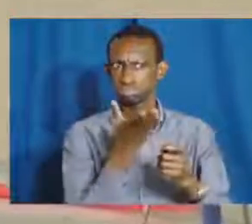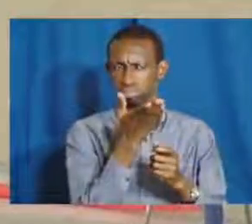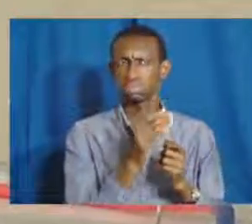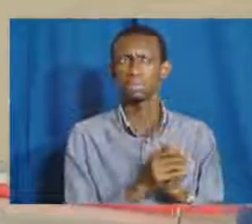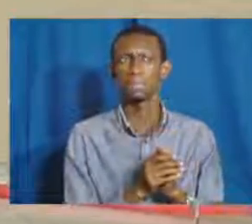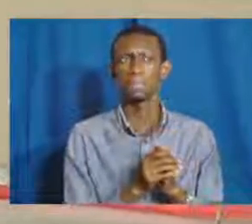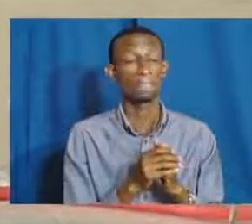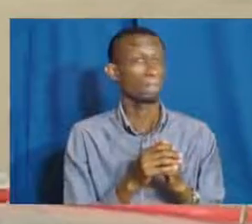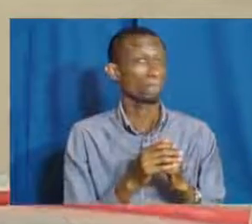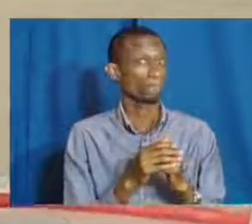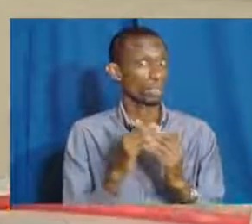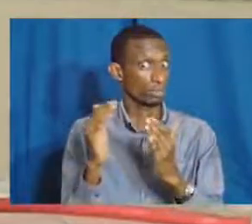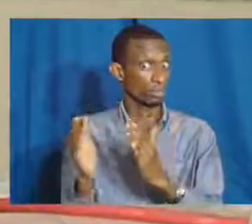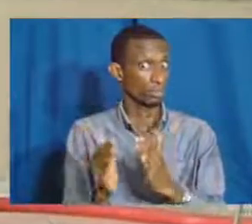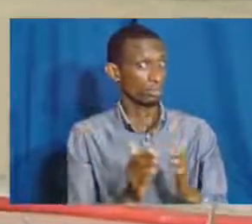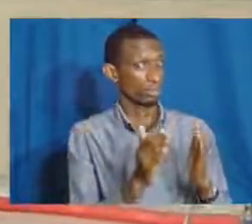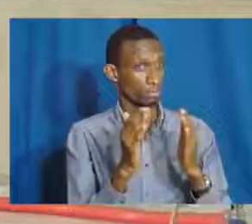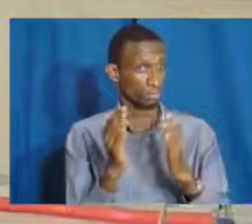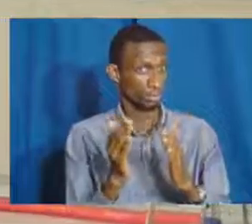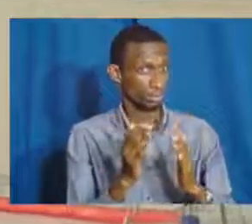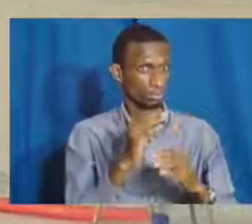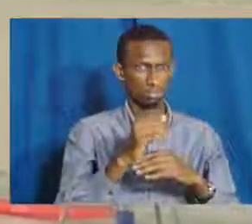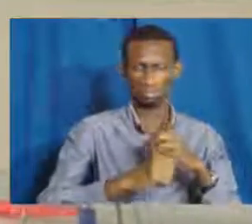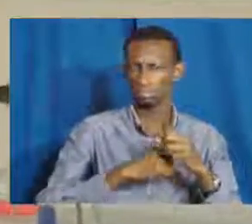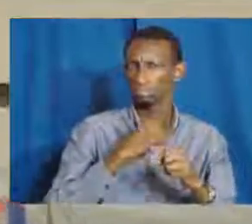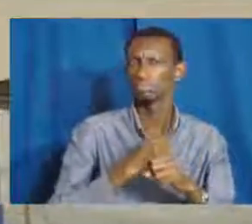by that time in 1913